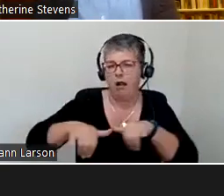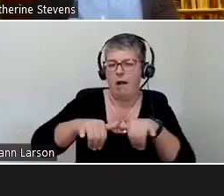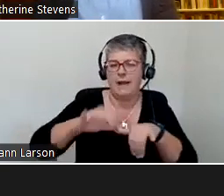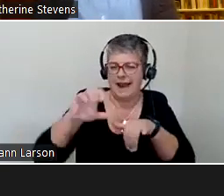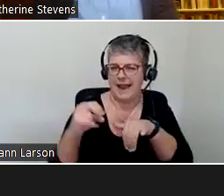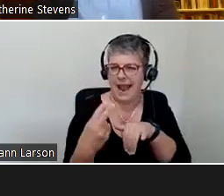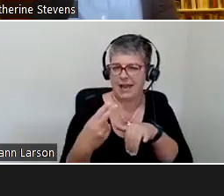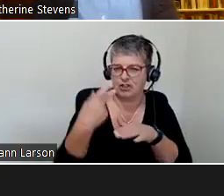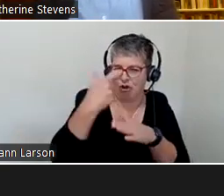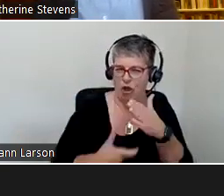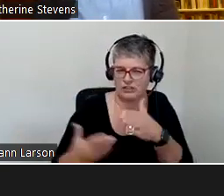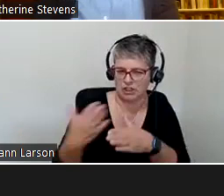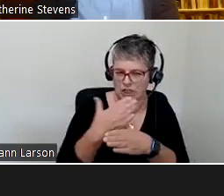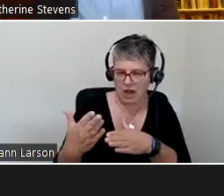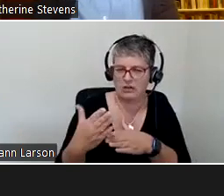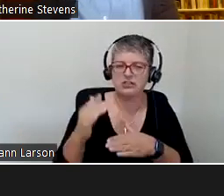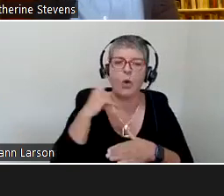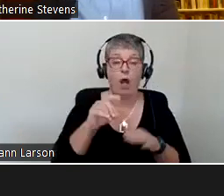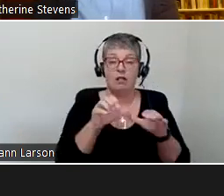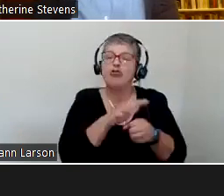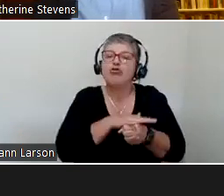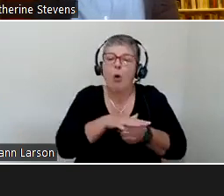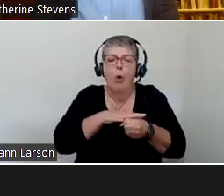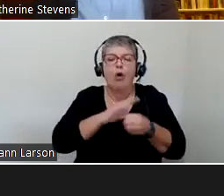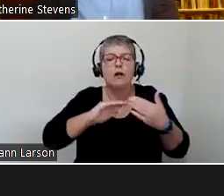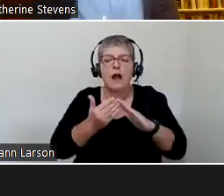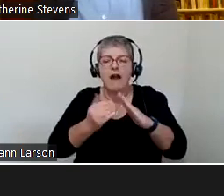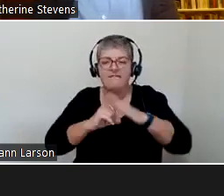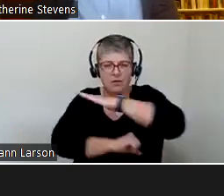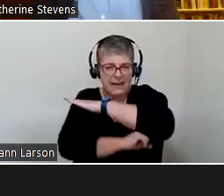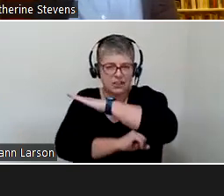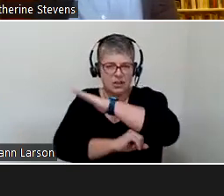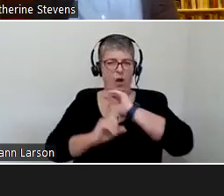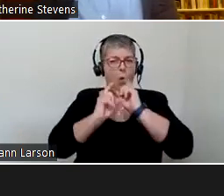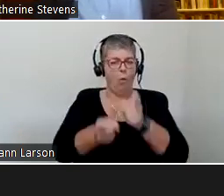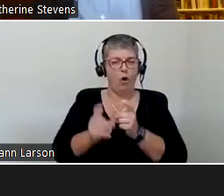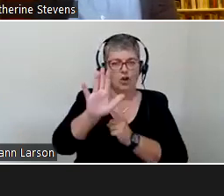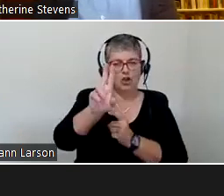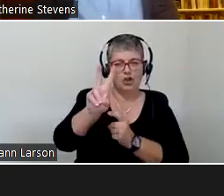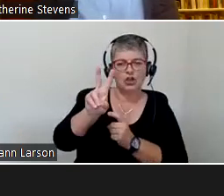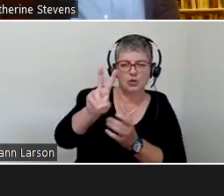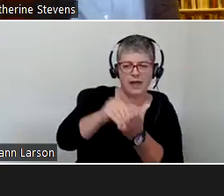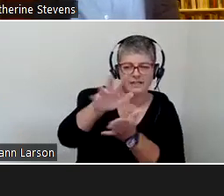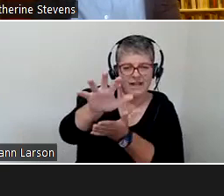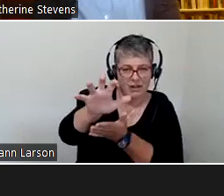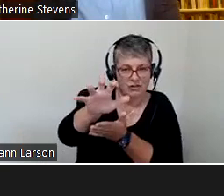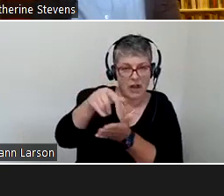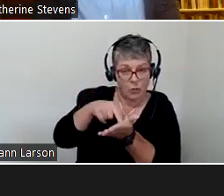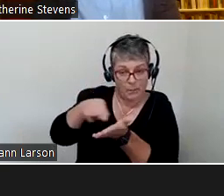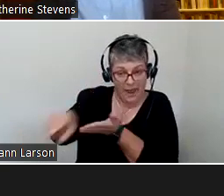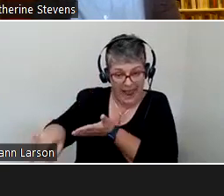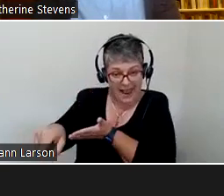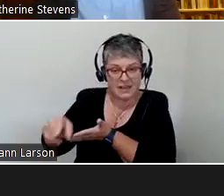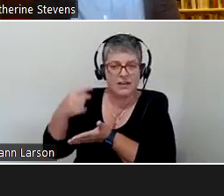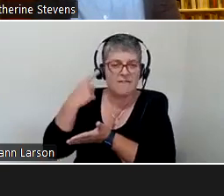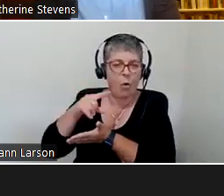community foundation awards $2,500 to your project, and you are using those funds to pay a web developer, that